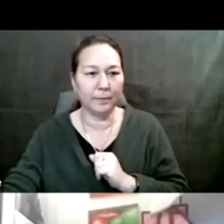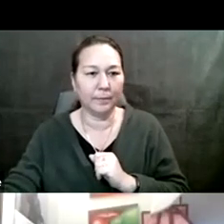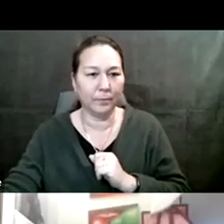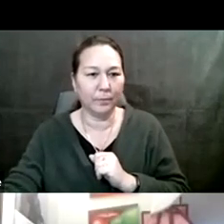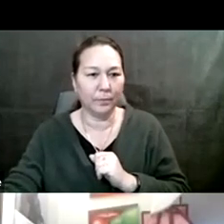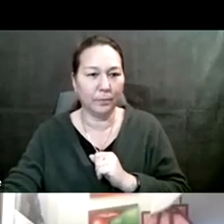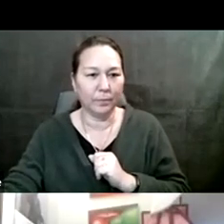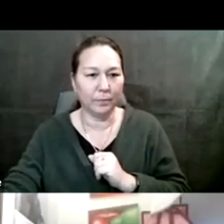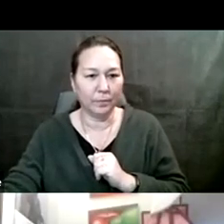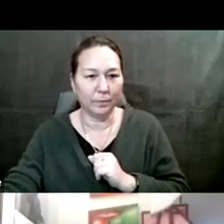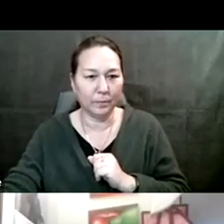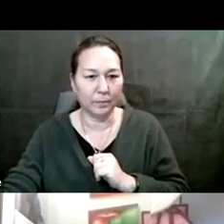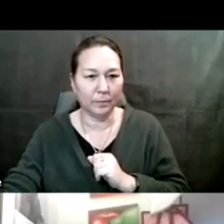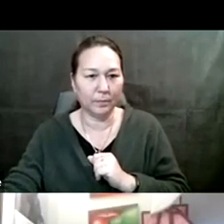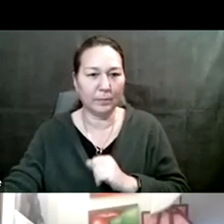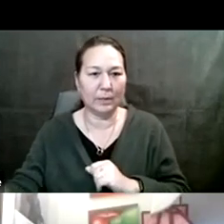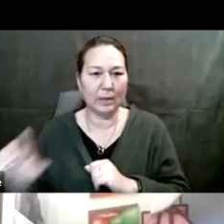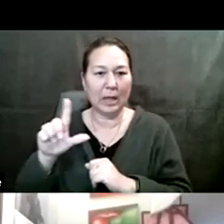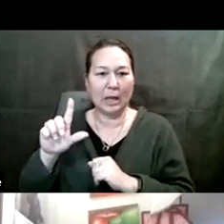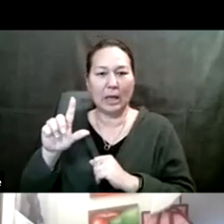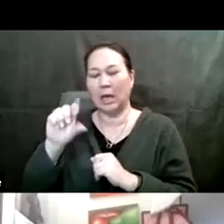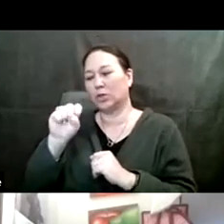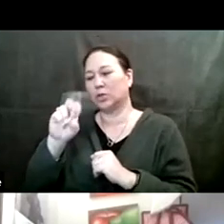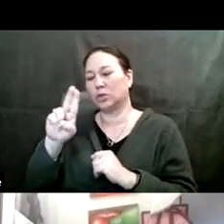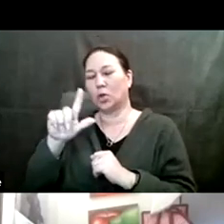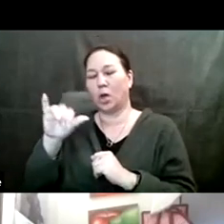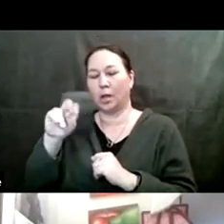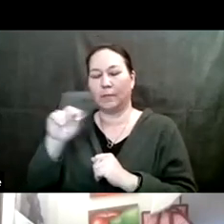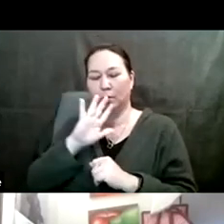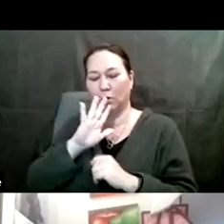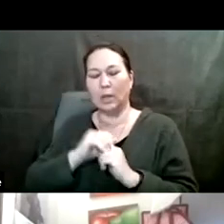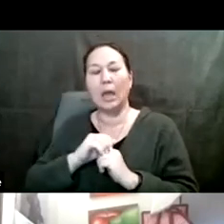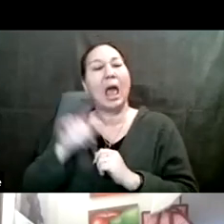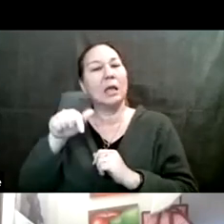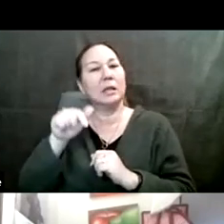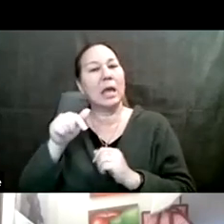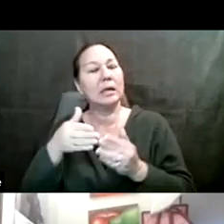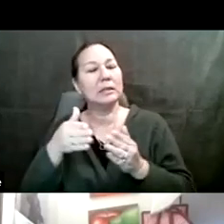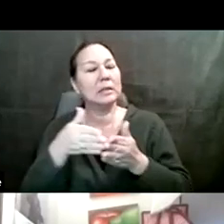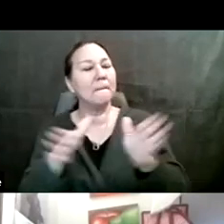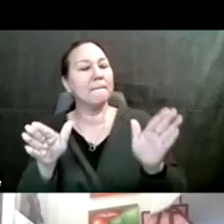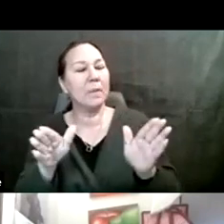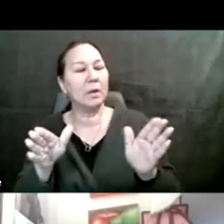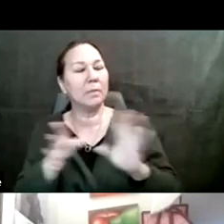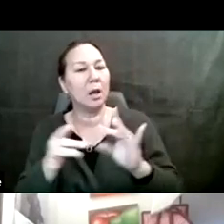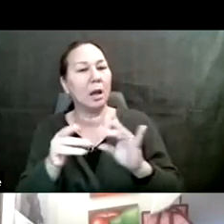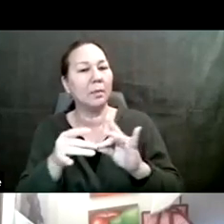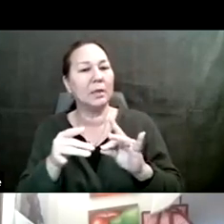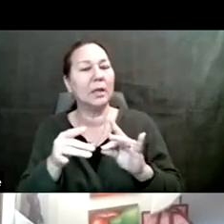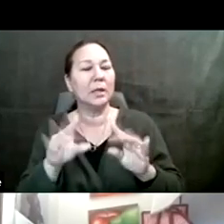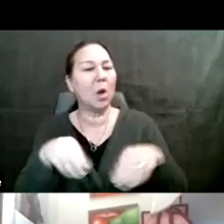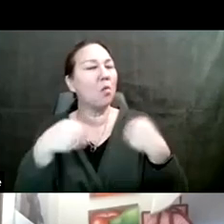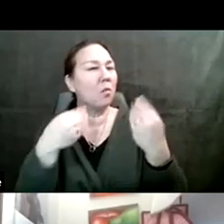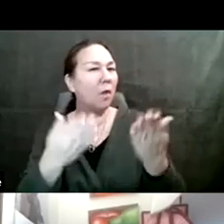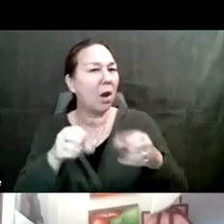thank you chair the public comment period is an opportunity for parents caregivers students